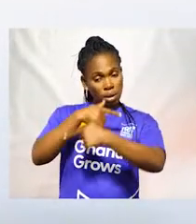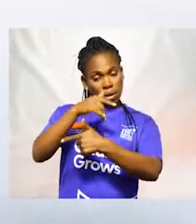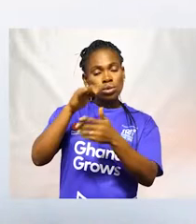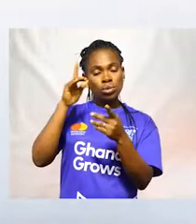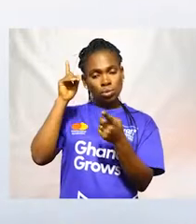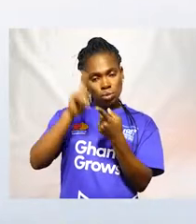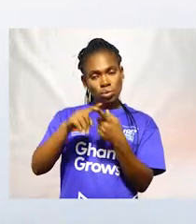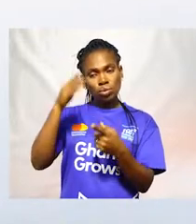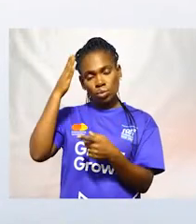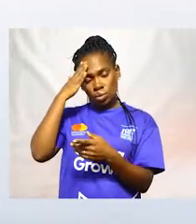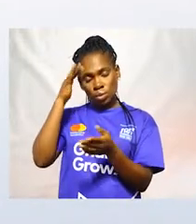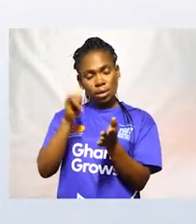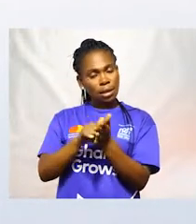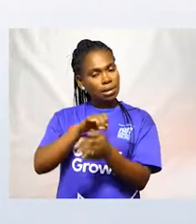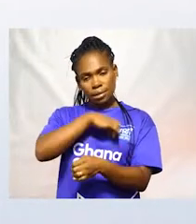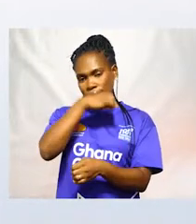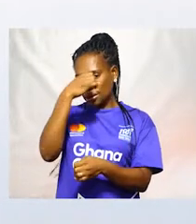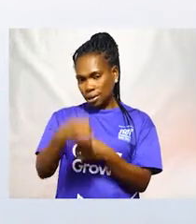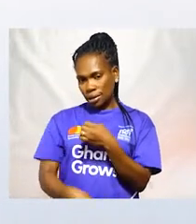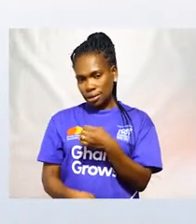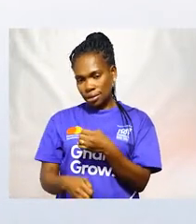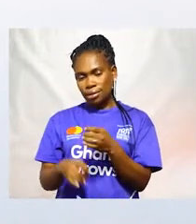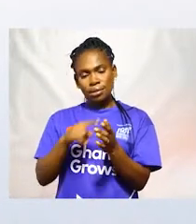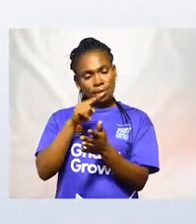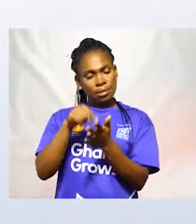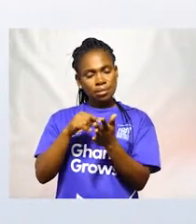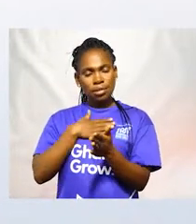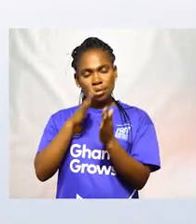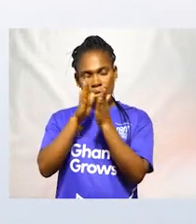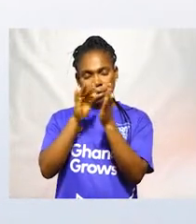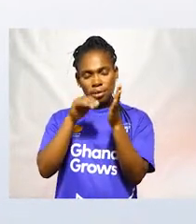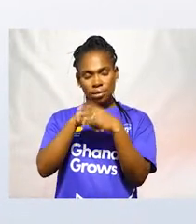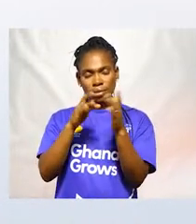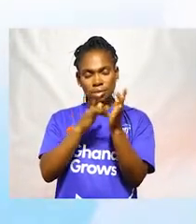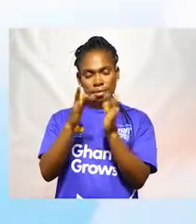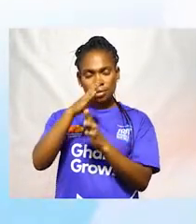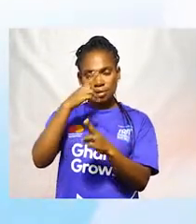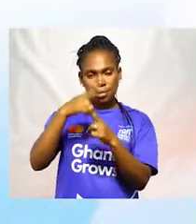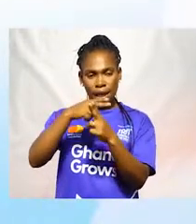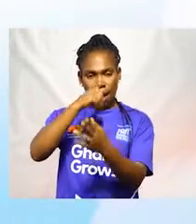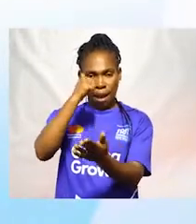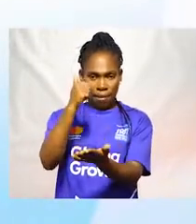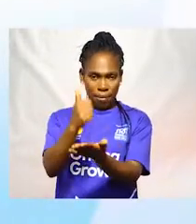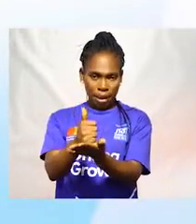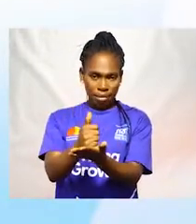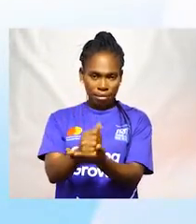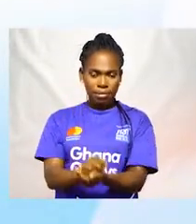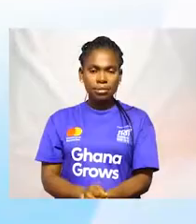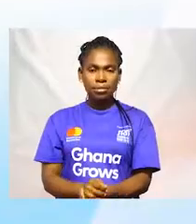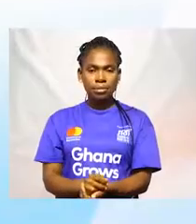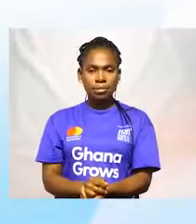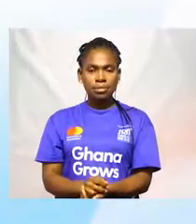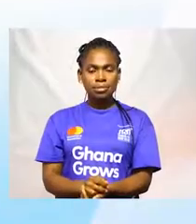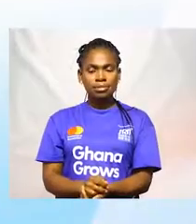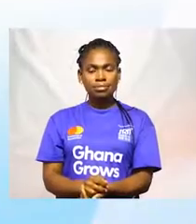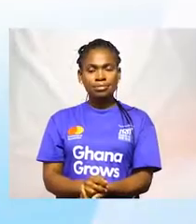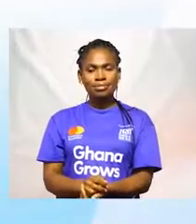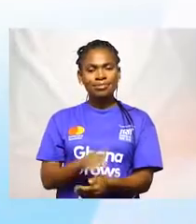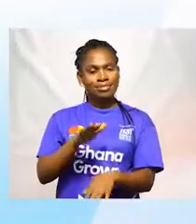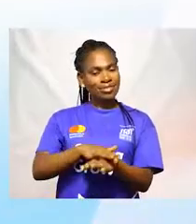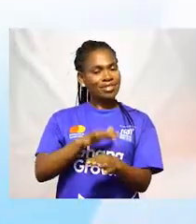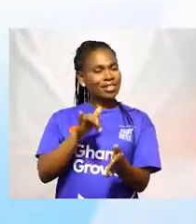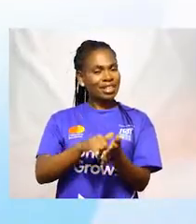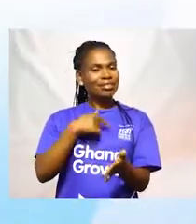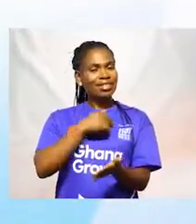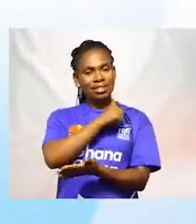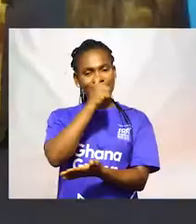the end of the road for you. This is my prayer for you in Jesus' name. Amen. And on that note, I also said amen. So thank you. Let's